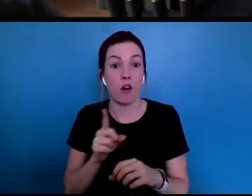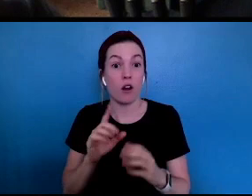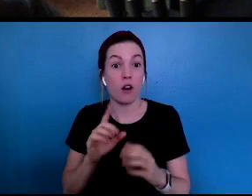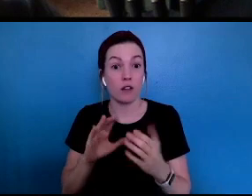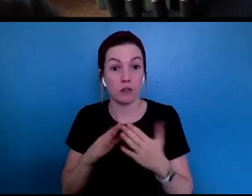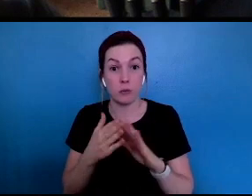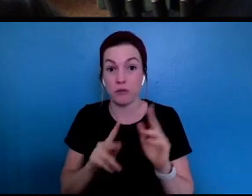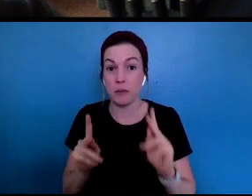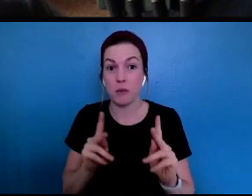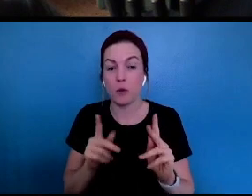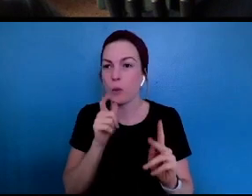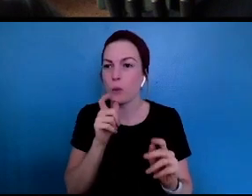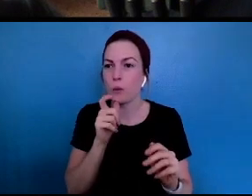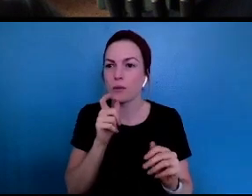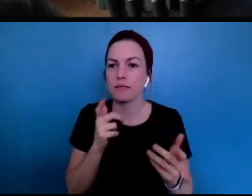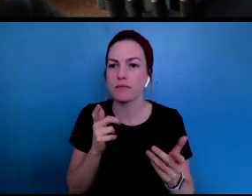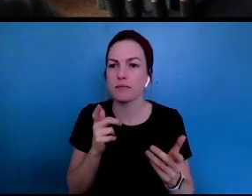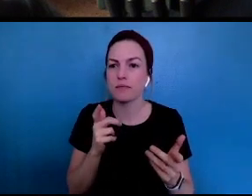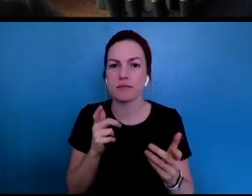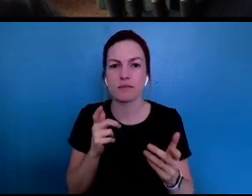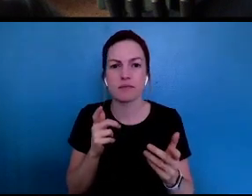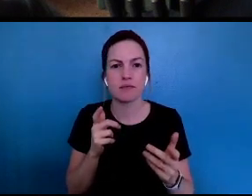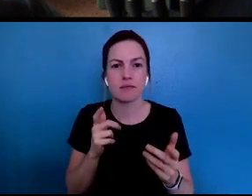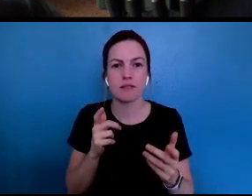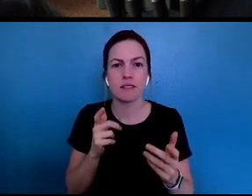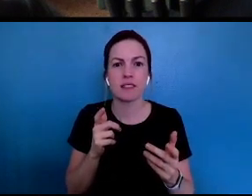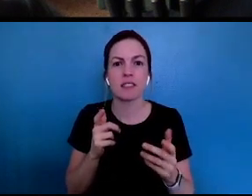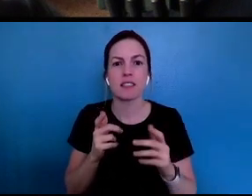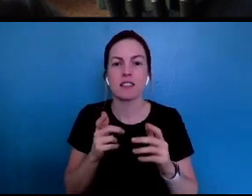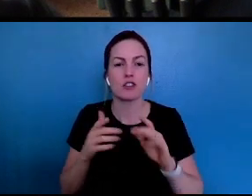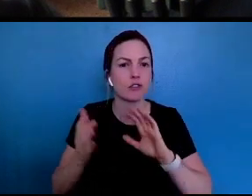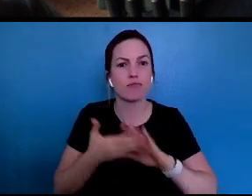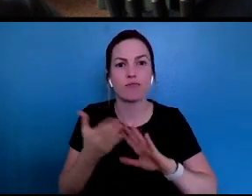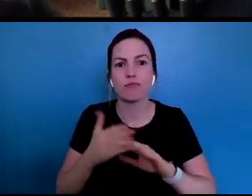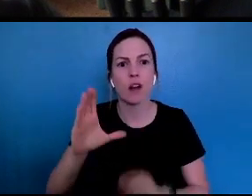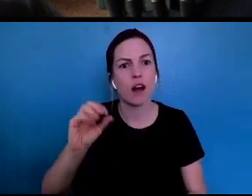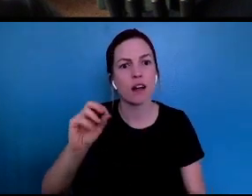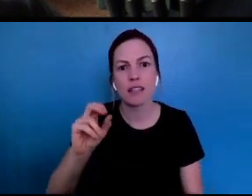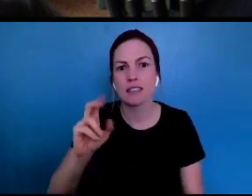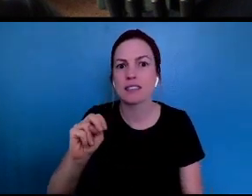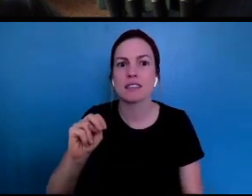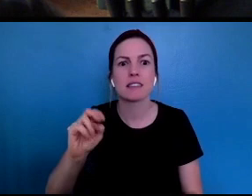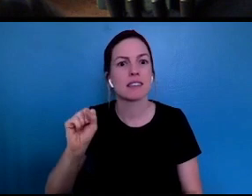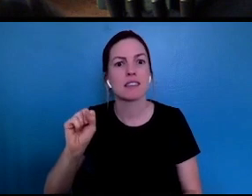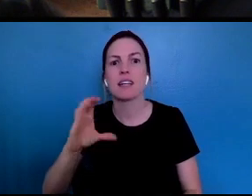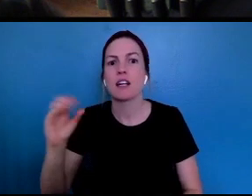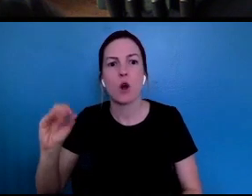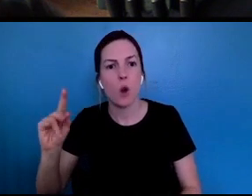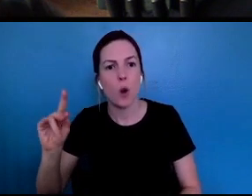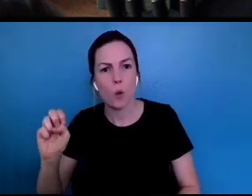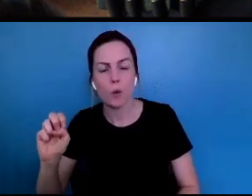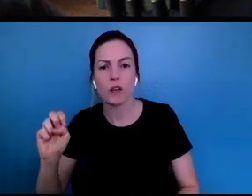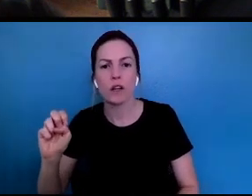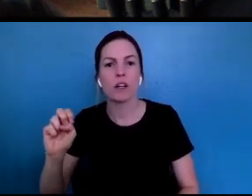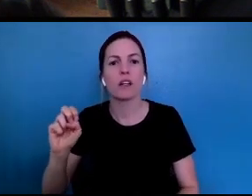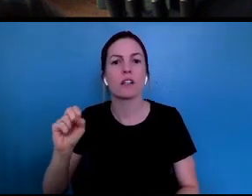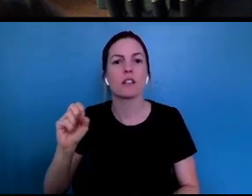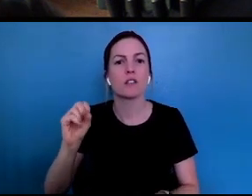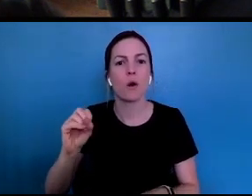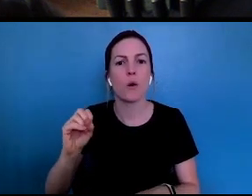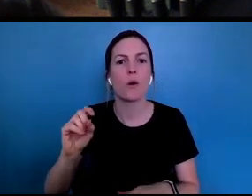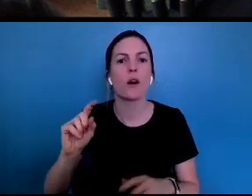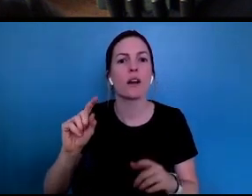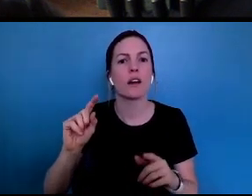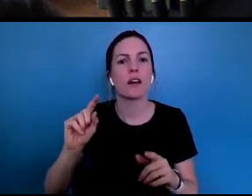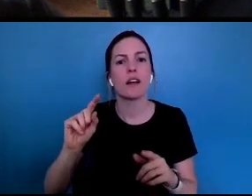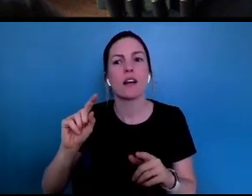know, rough consensus and running code so that we end up with things that we can all live with and there's no that 8%